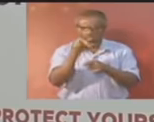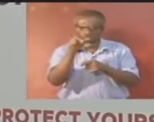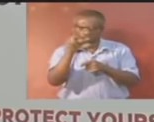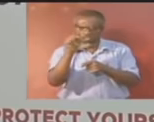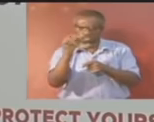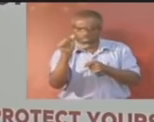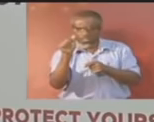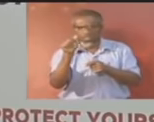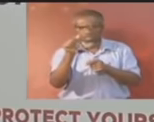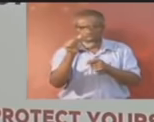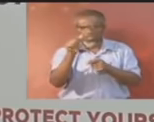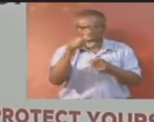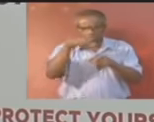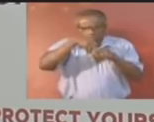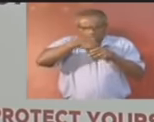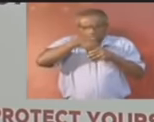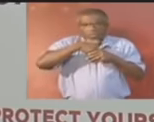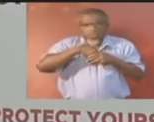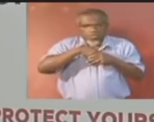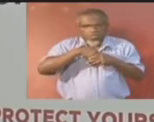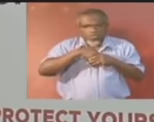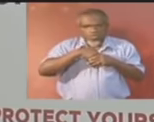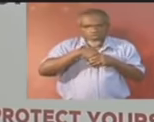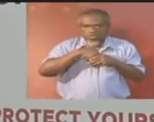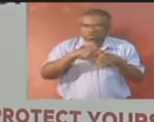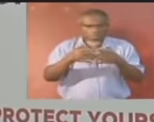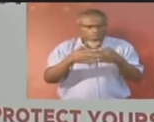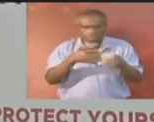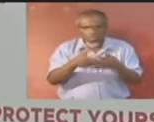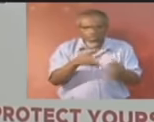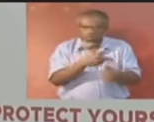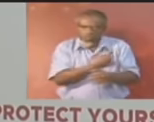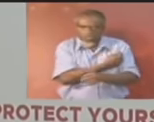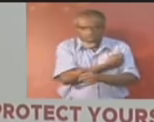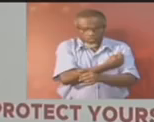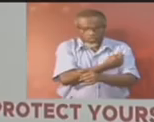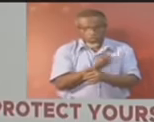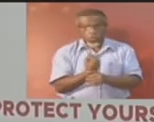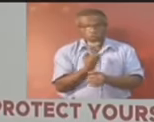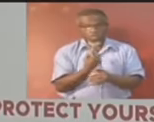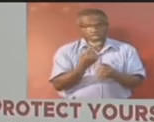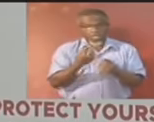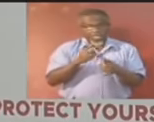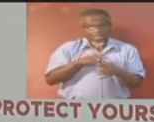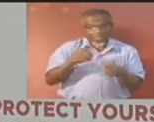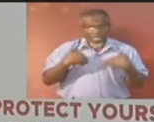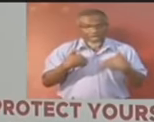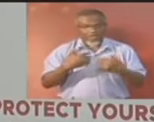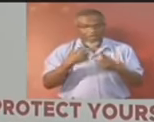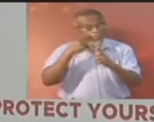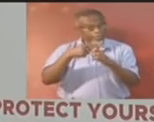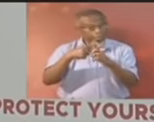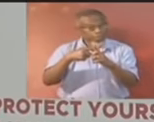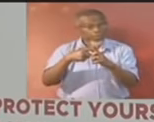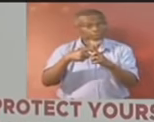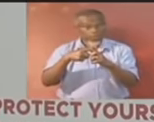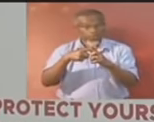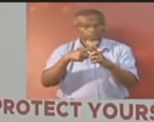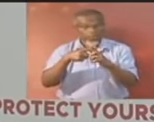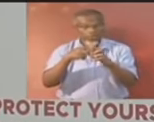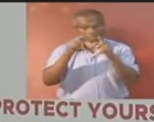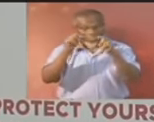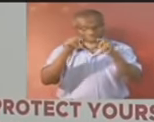test. So whether you're vaccinated or not, the only time you will have a positive PCR test for the COVID-19